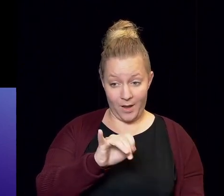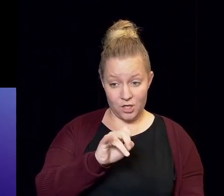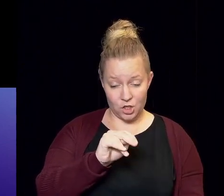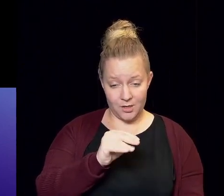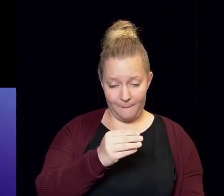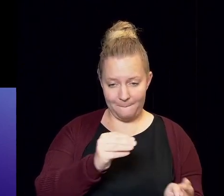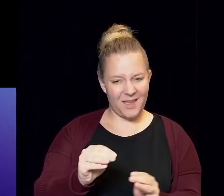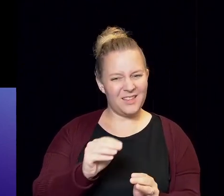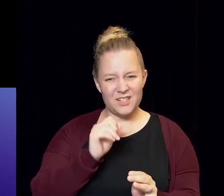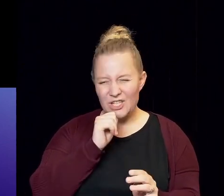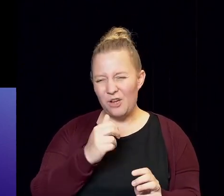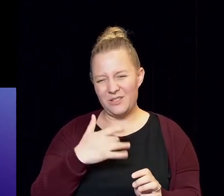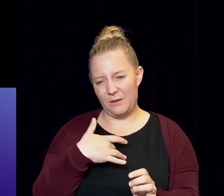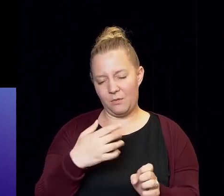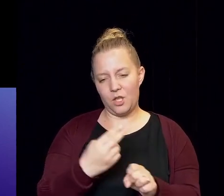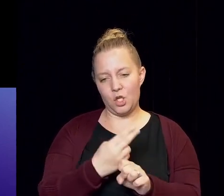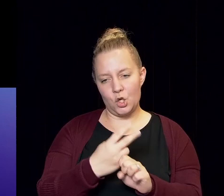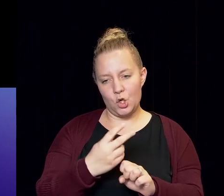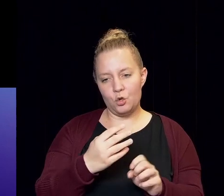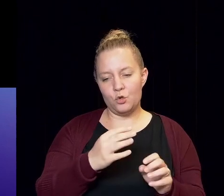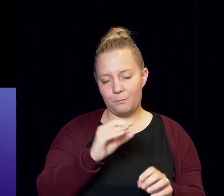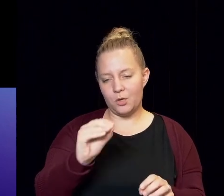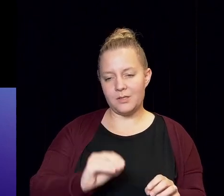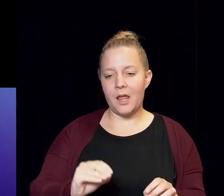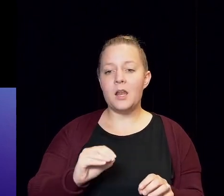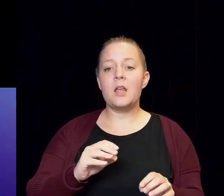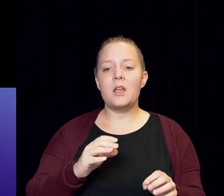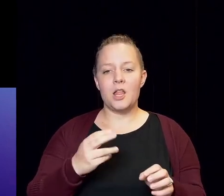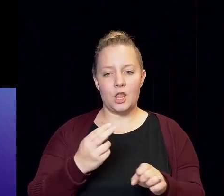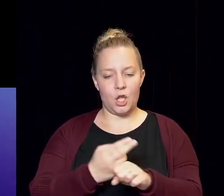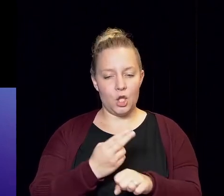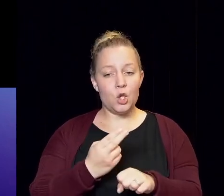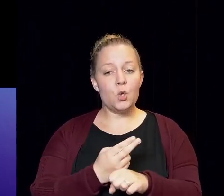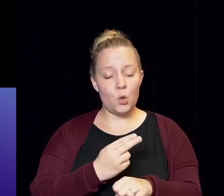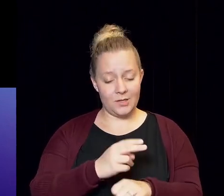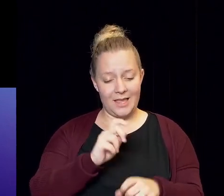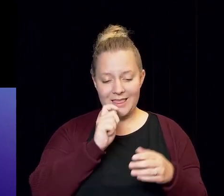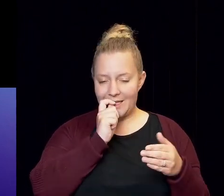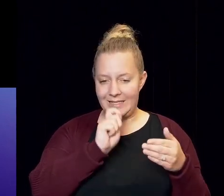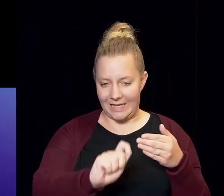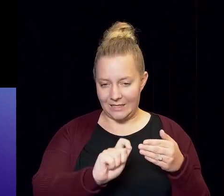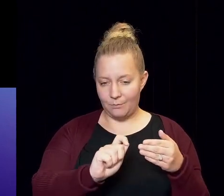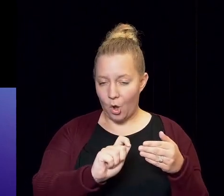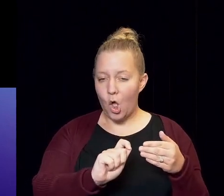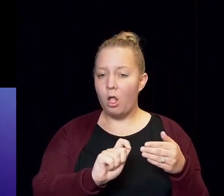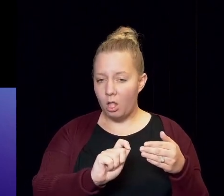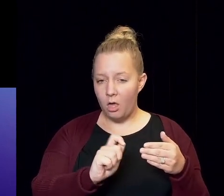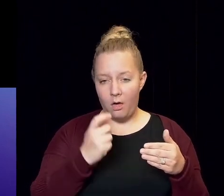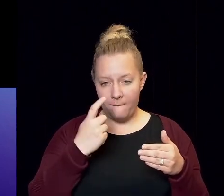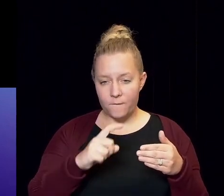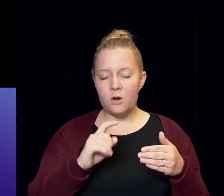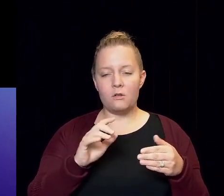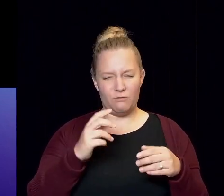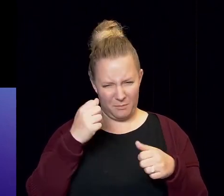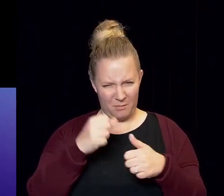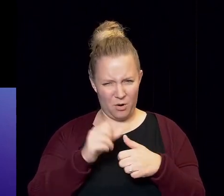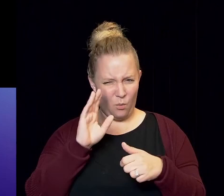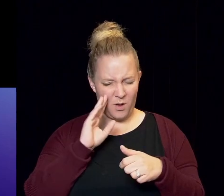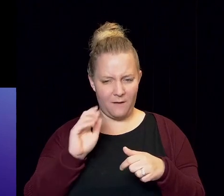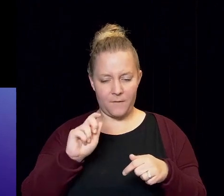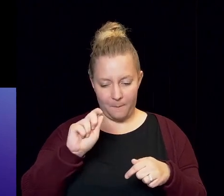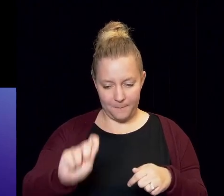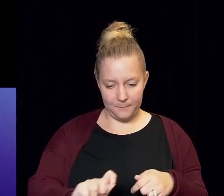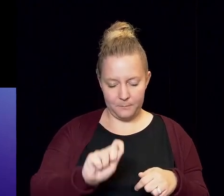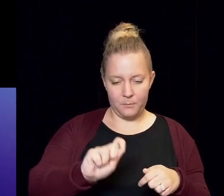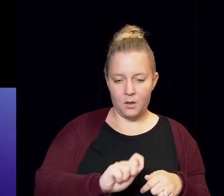really use percents. Equations use that decimal form of the percent. Remember, we would have taken the percent and moved it left twice. So now